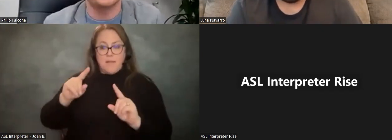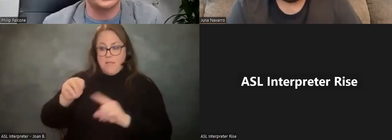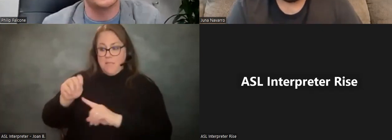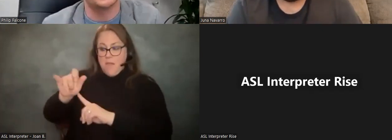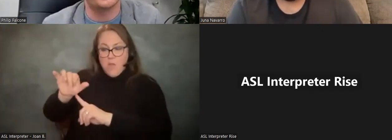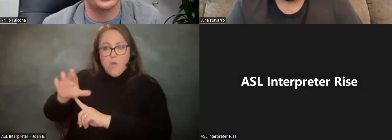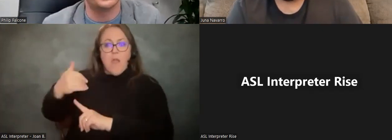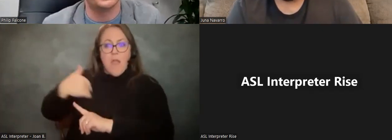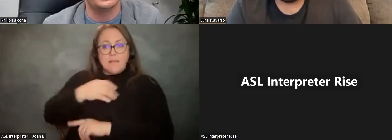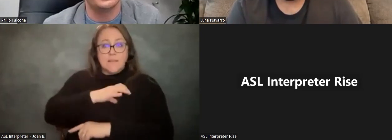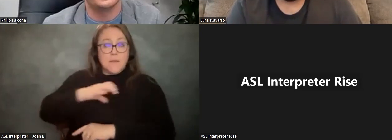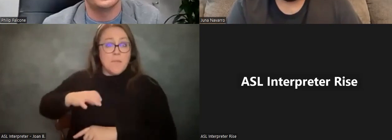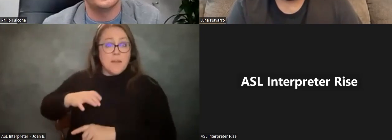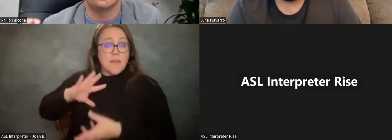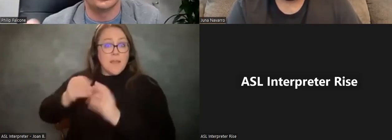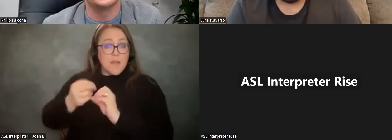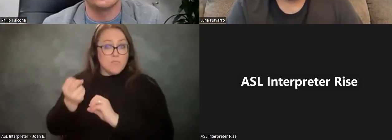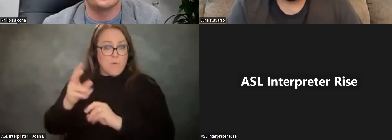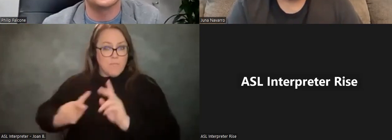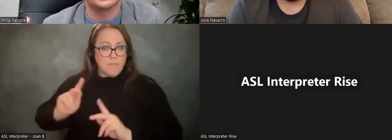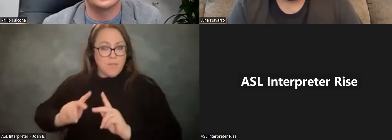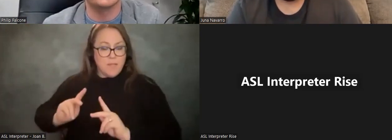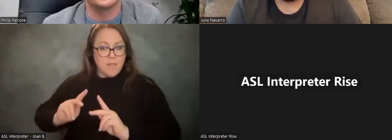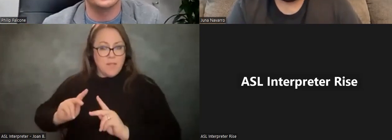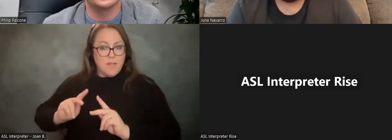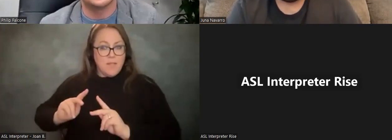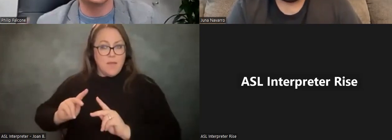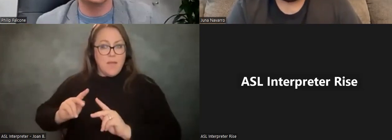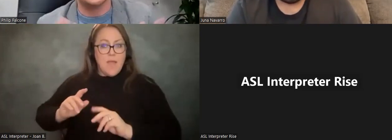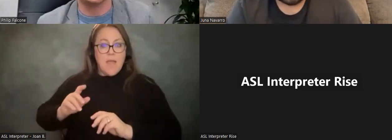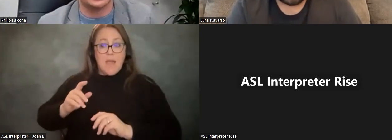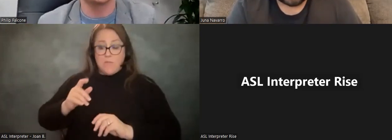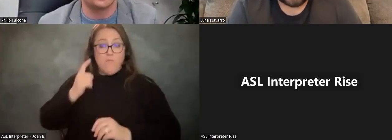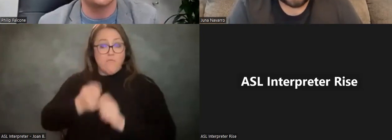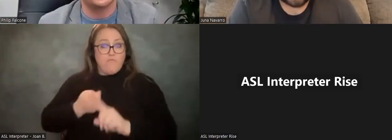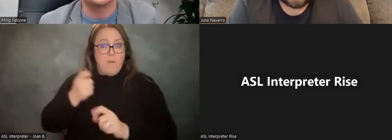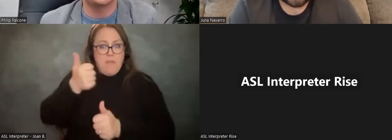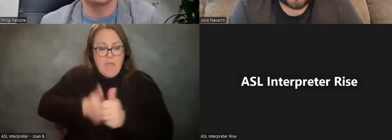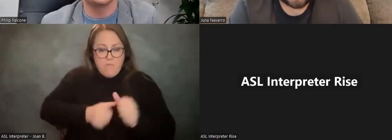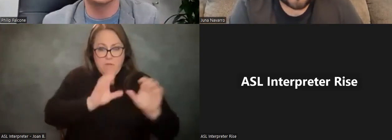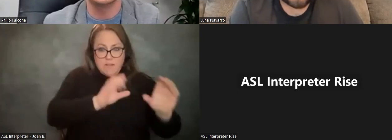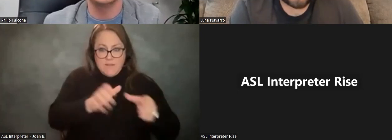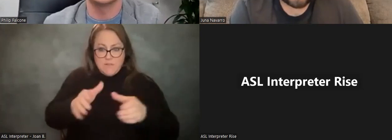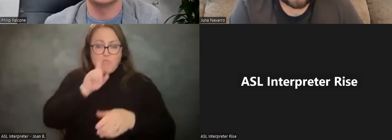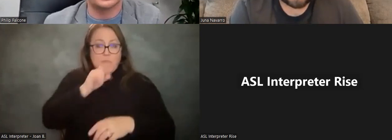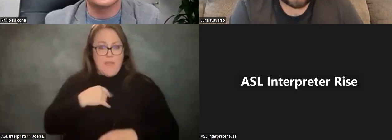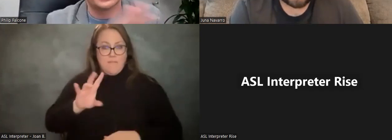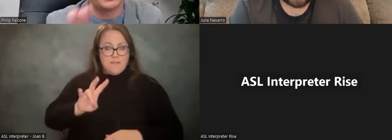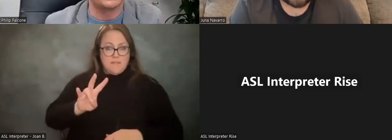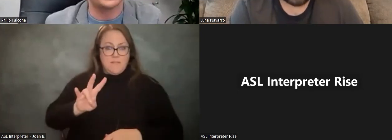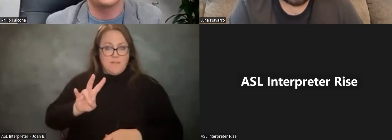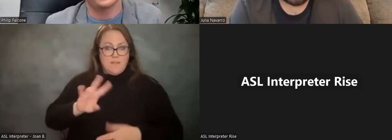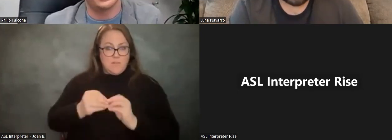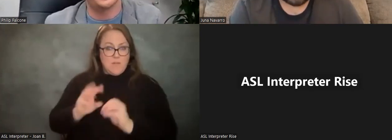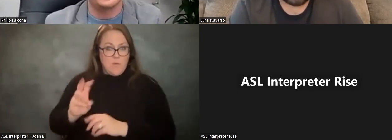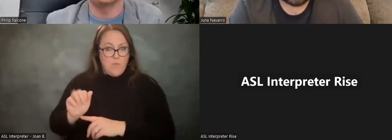has a committee of 12 people, one that represents every district in our city, every ward. We have 7 wards. So that's 7